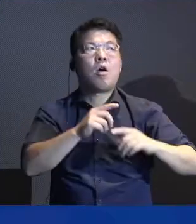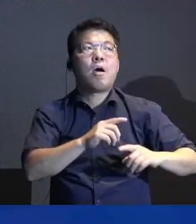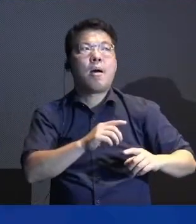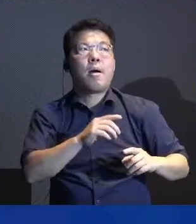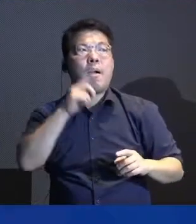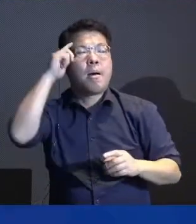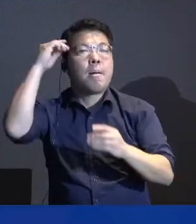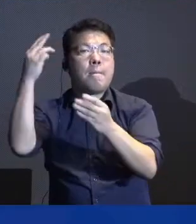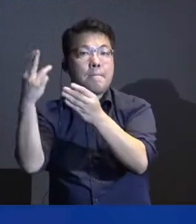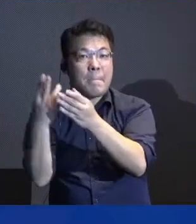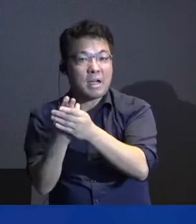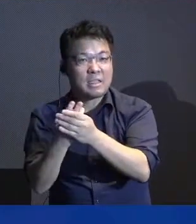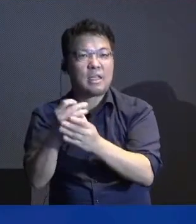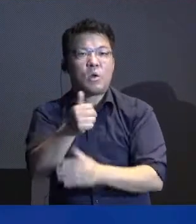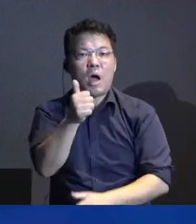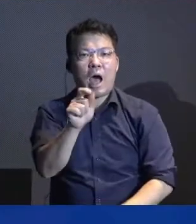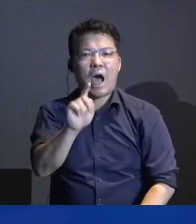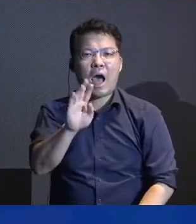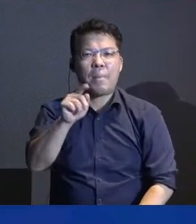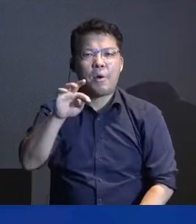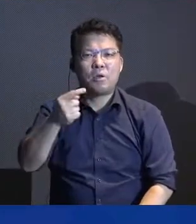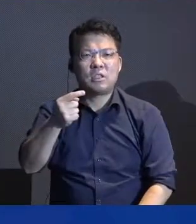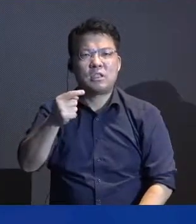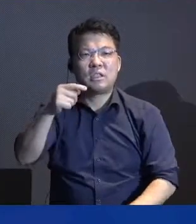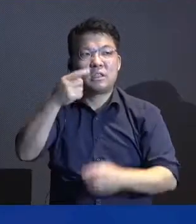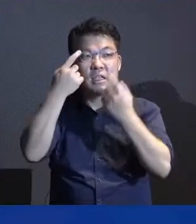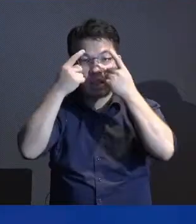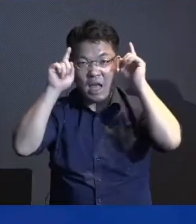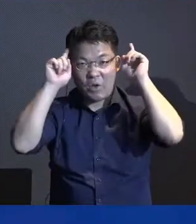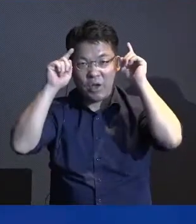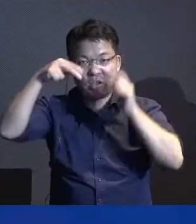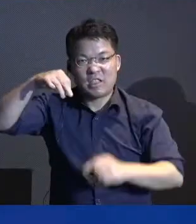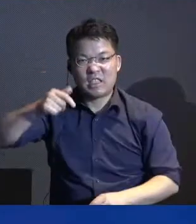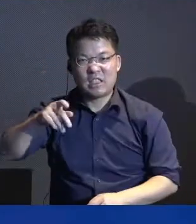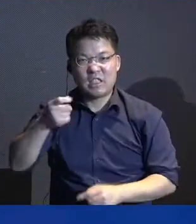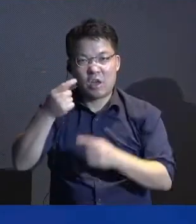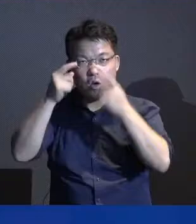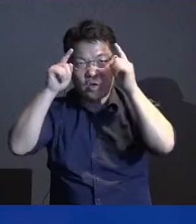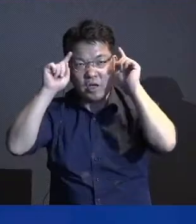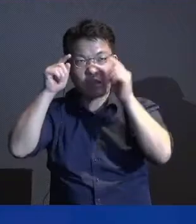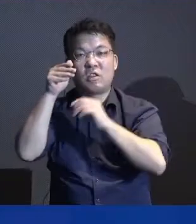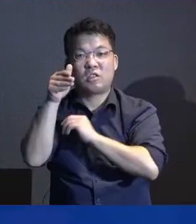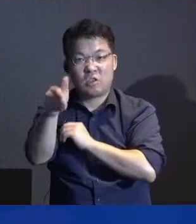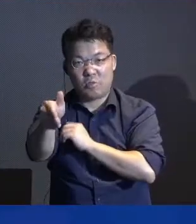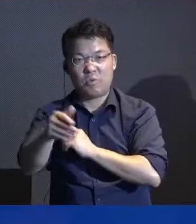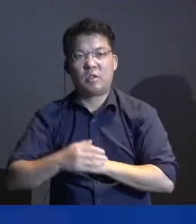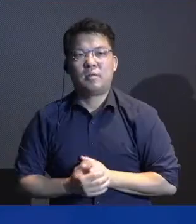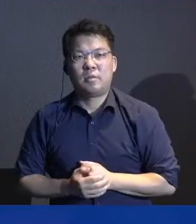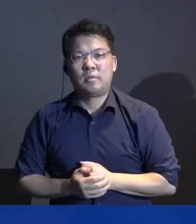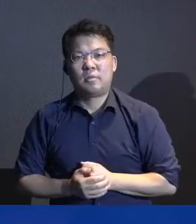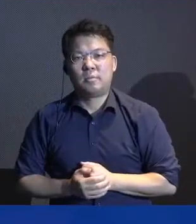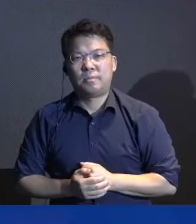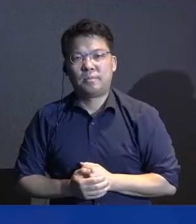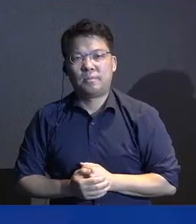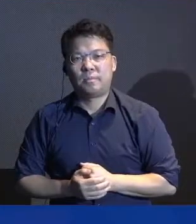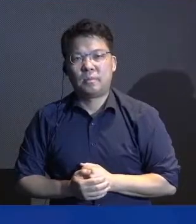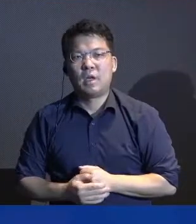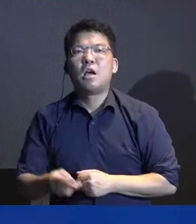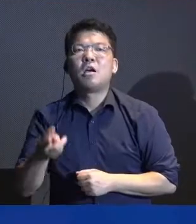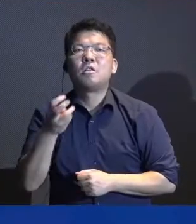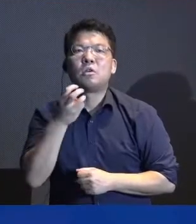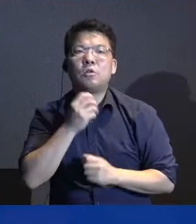of Medicine. And he also majored in neuroscience at Harvard Medical School and served as a full-time lecturer